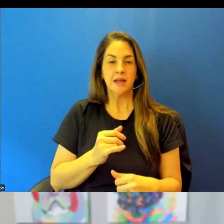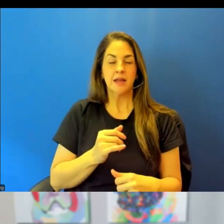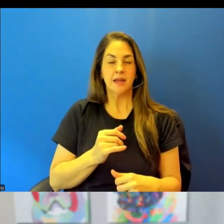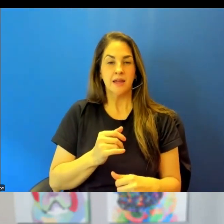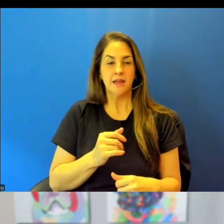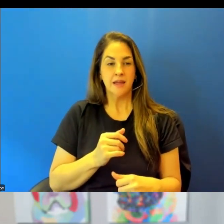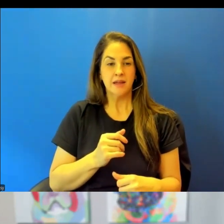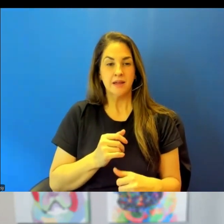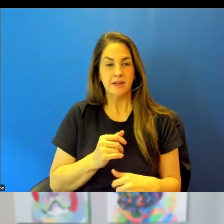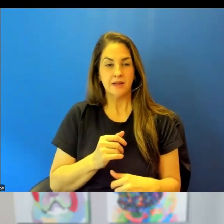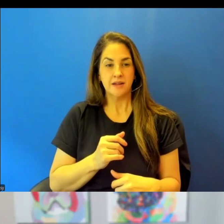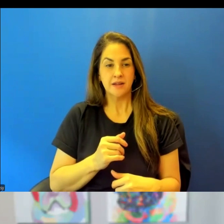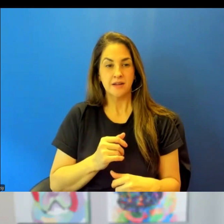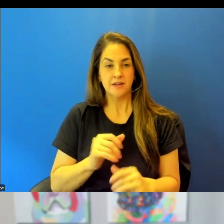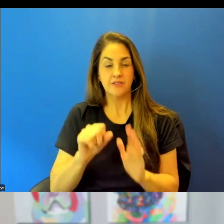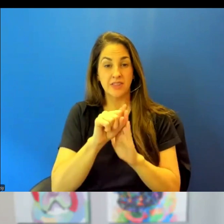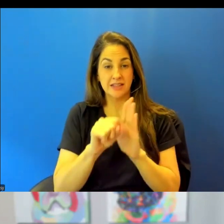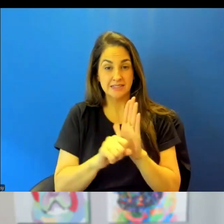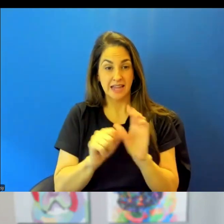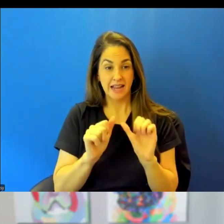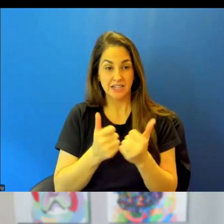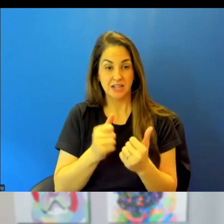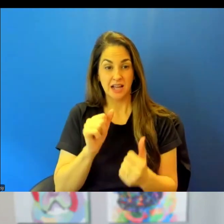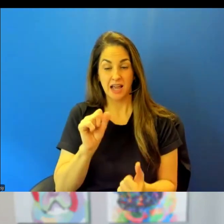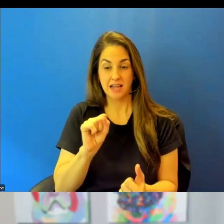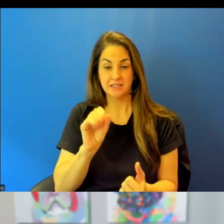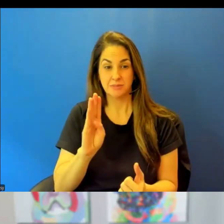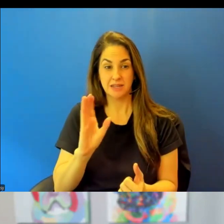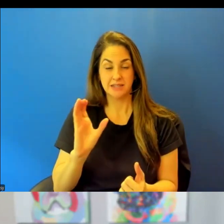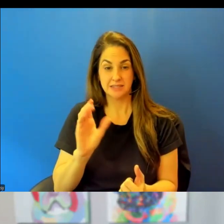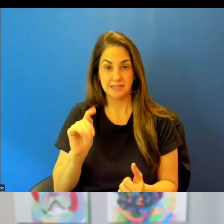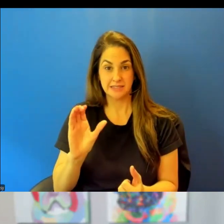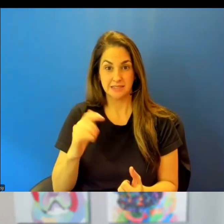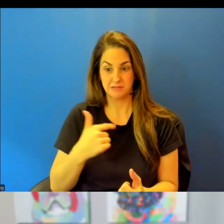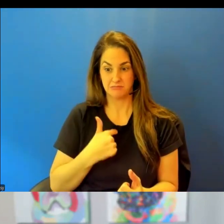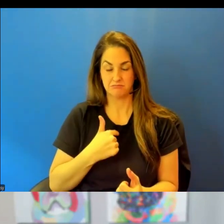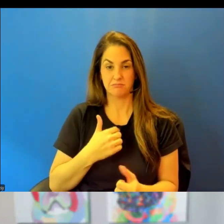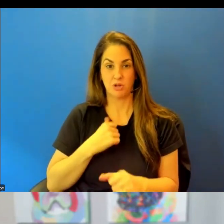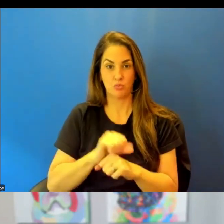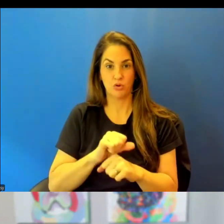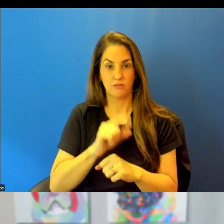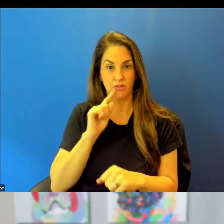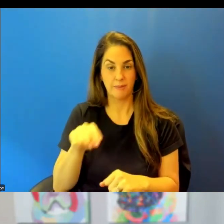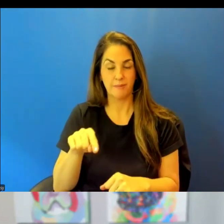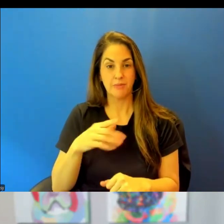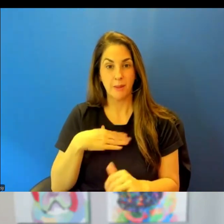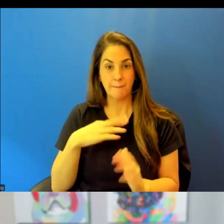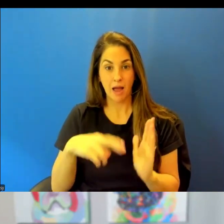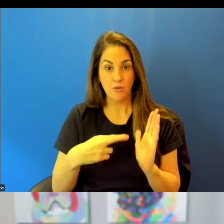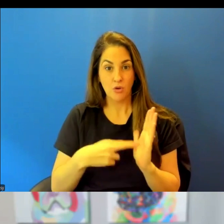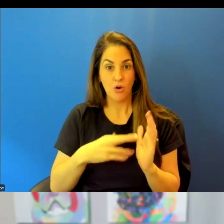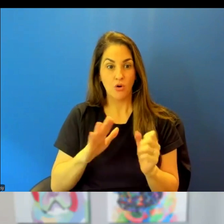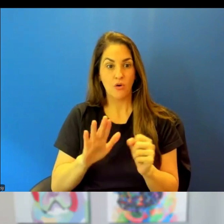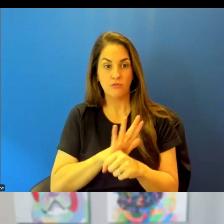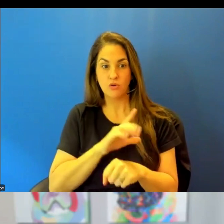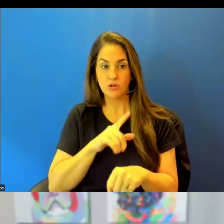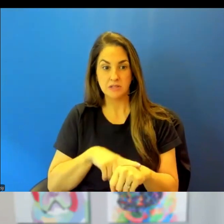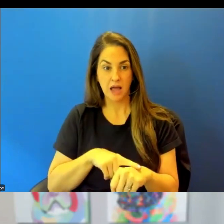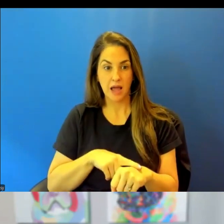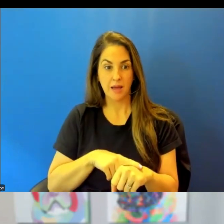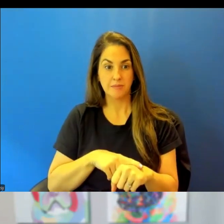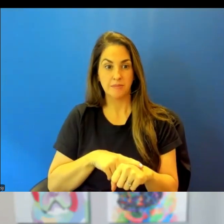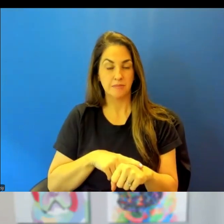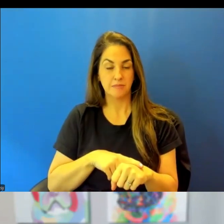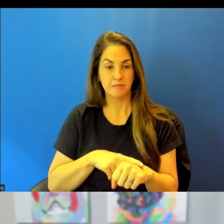For the state agency SBCTC that I work for, my role is a full-time